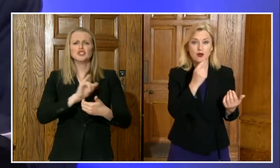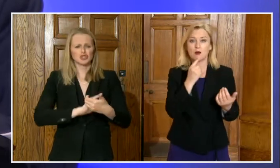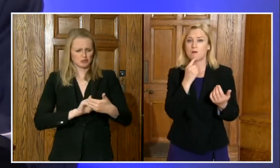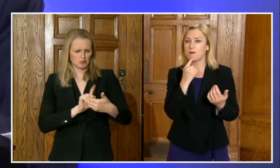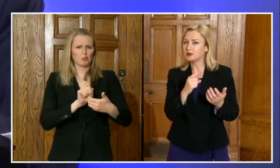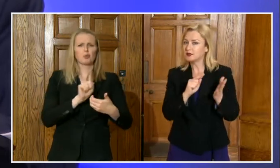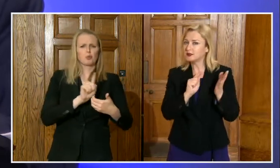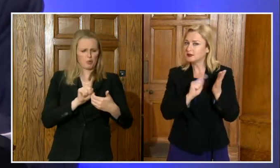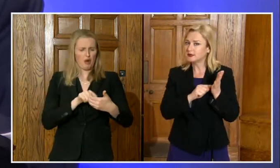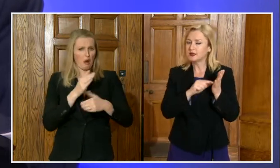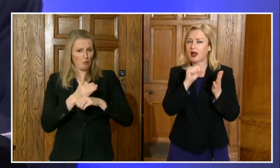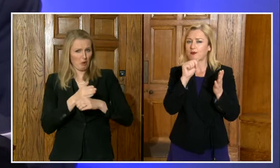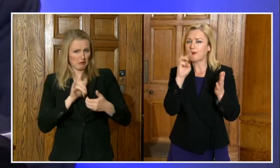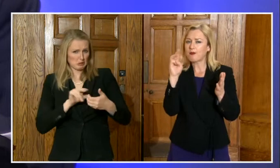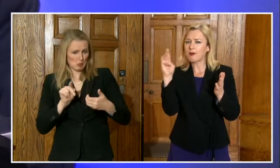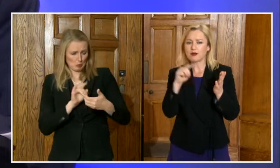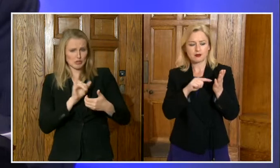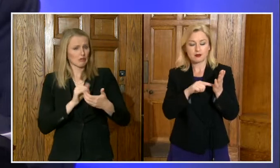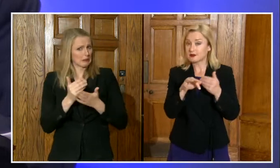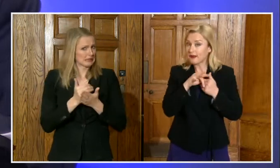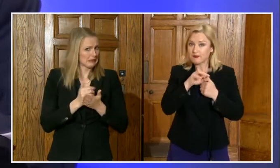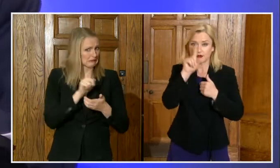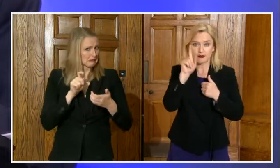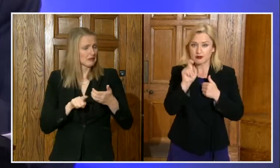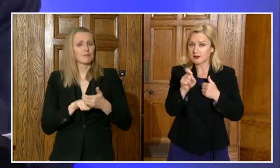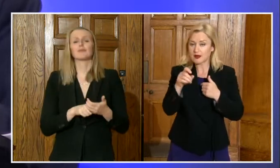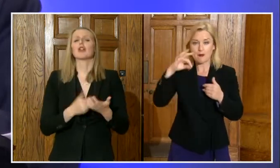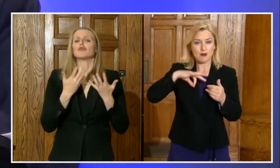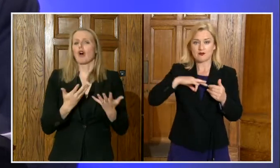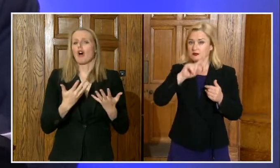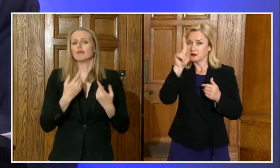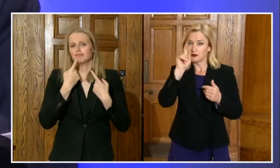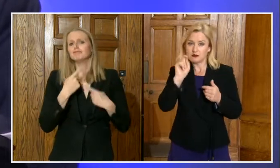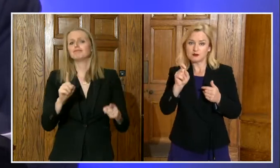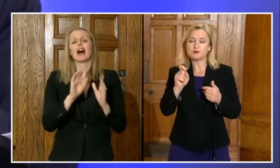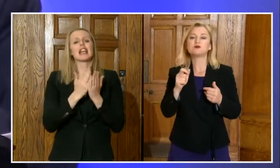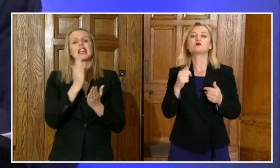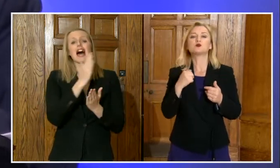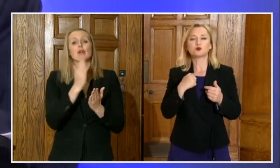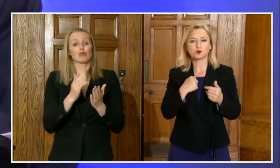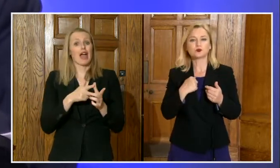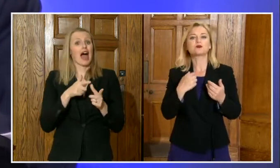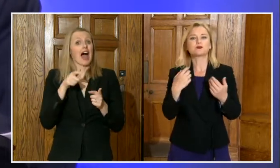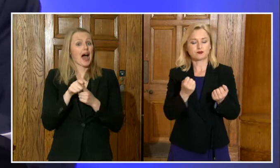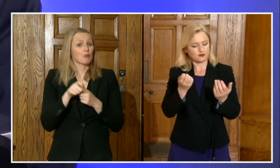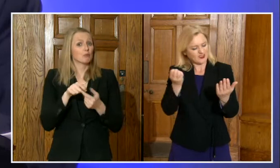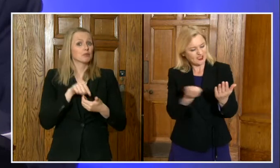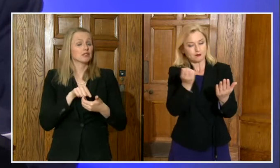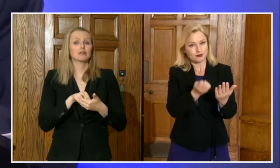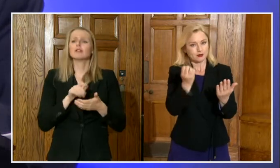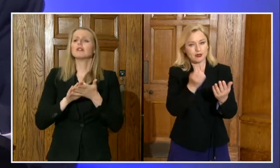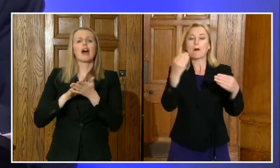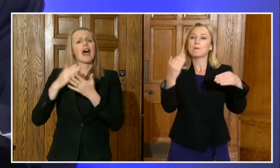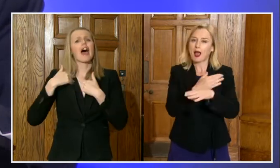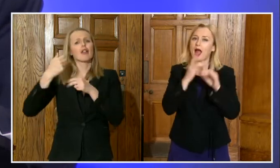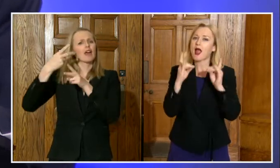whether these apps are effective, safe, or beneficial. By providing a library of apps that have been reviewed by healthcare professionals,